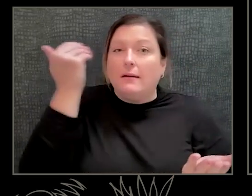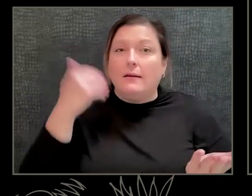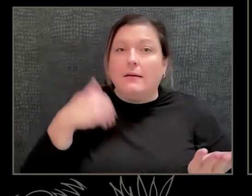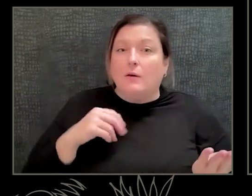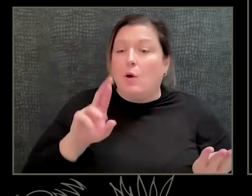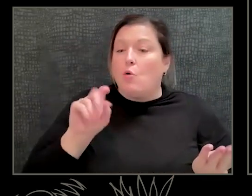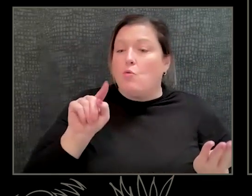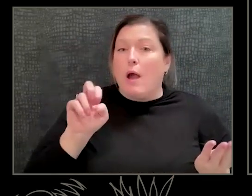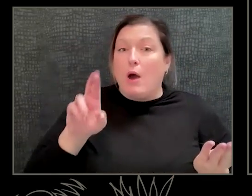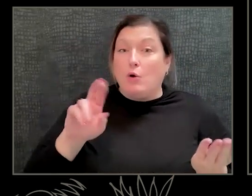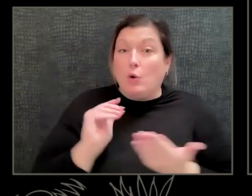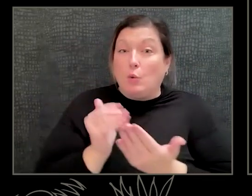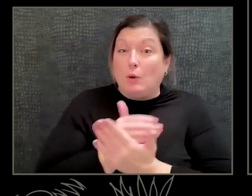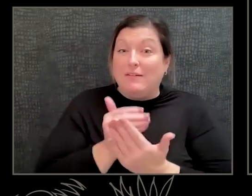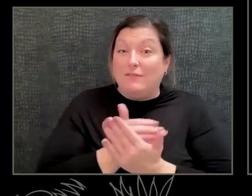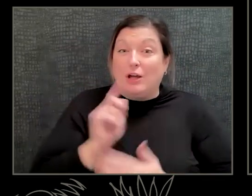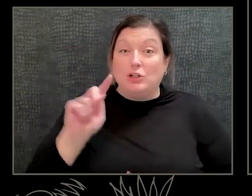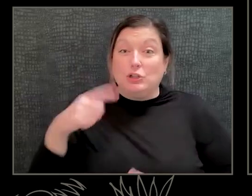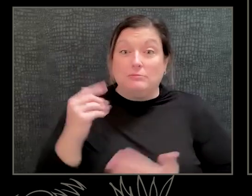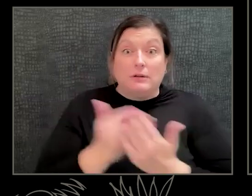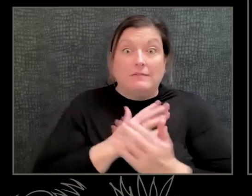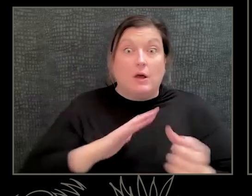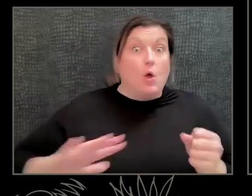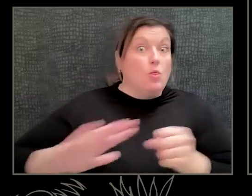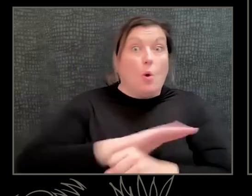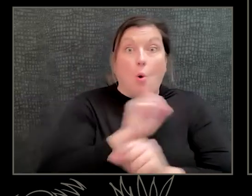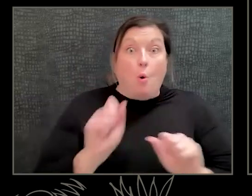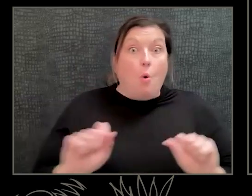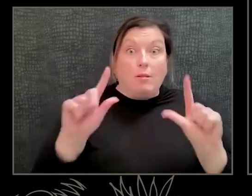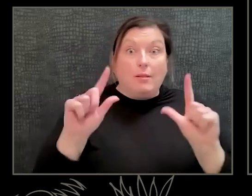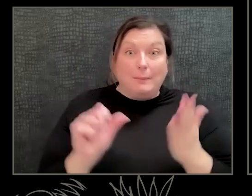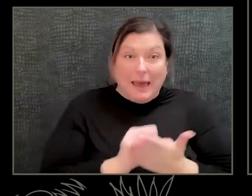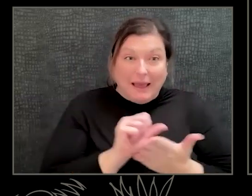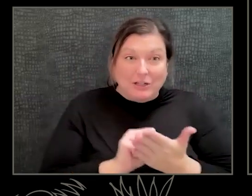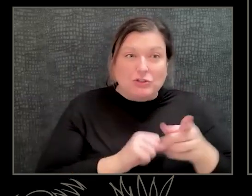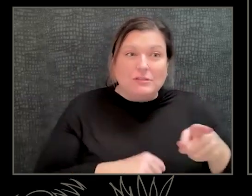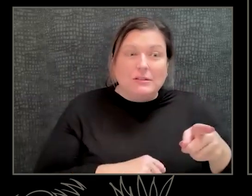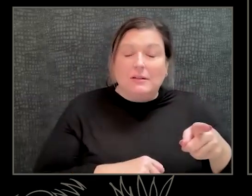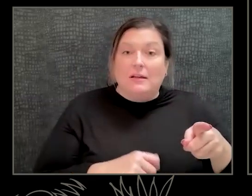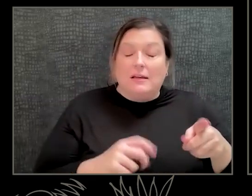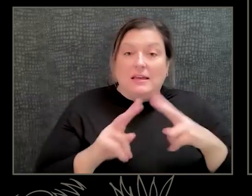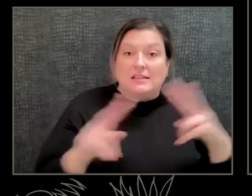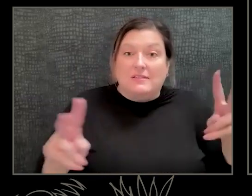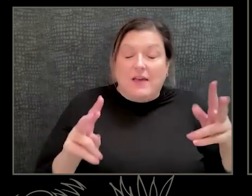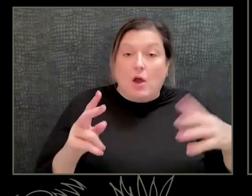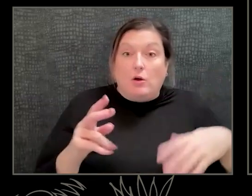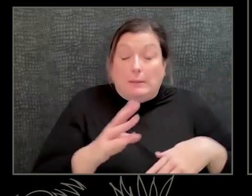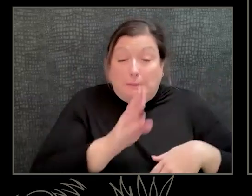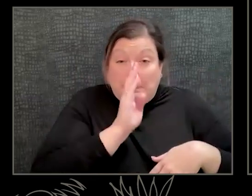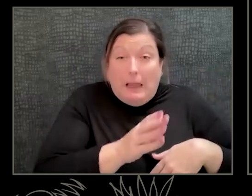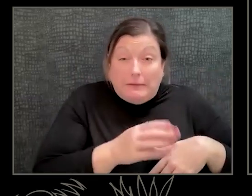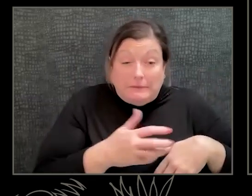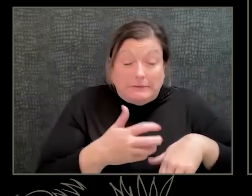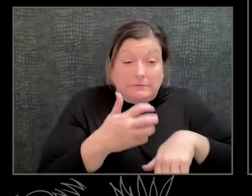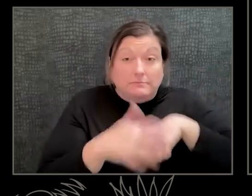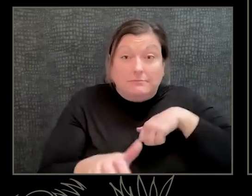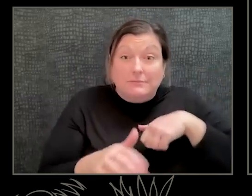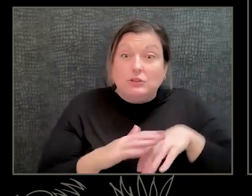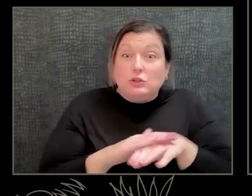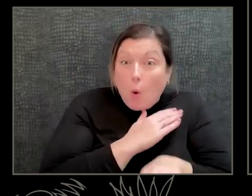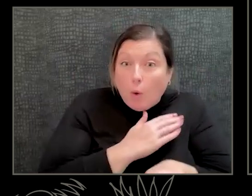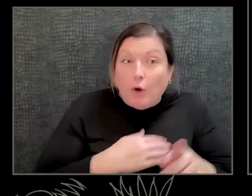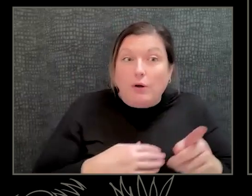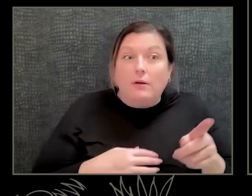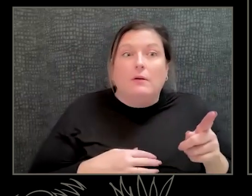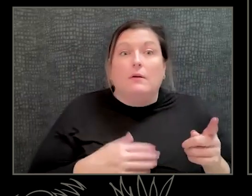router refresh just refreshes the whole thing. It's a bit blunt. Maybe it's a bit slower, we thought. Maybe you have